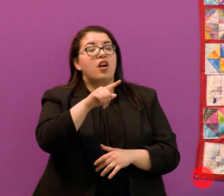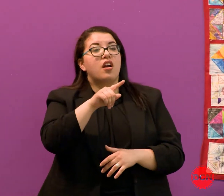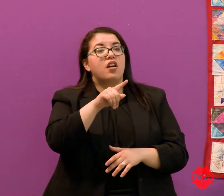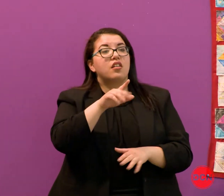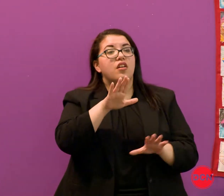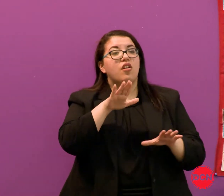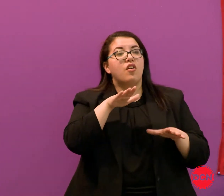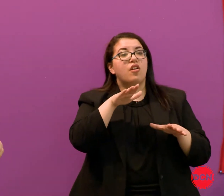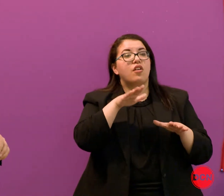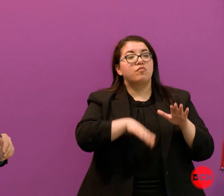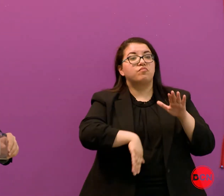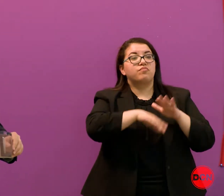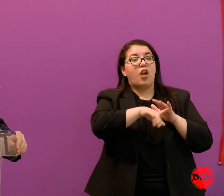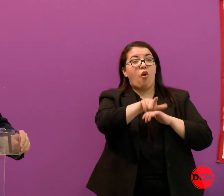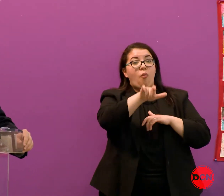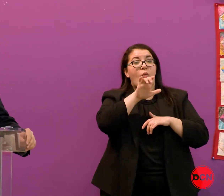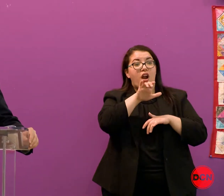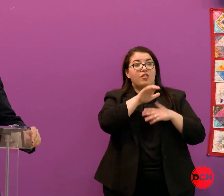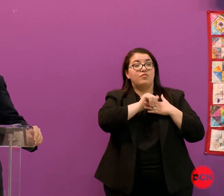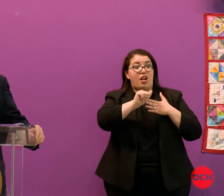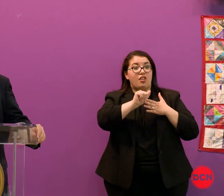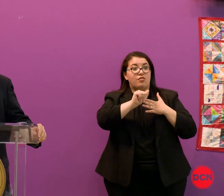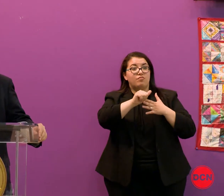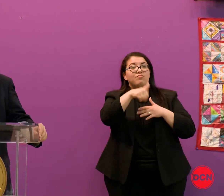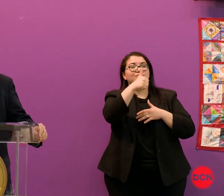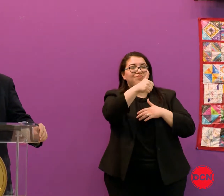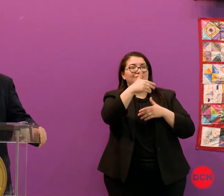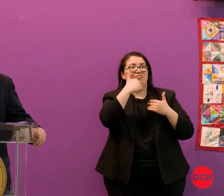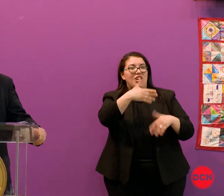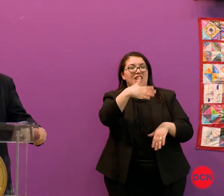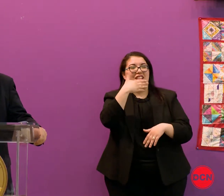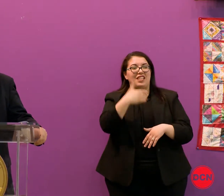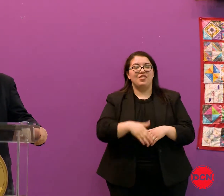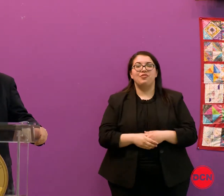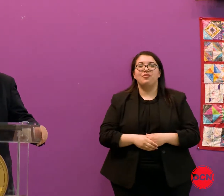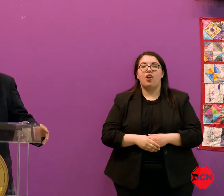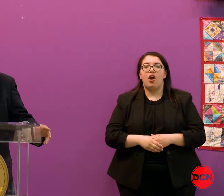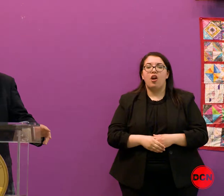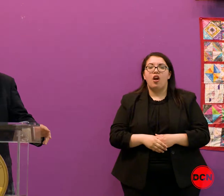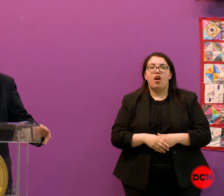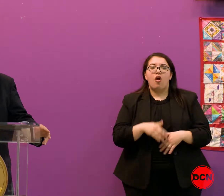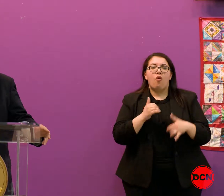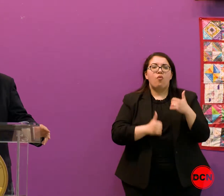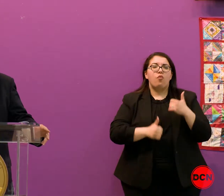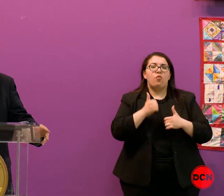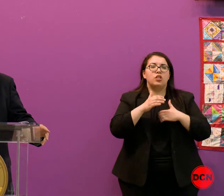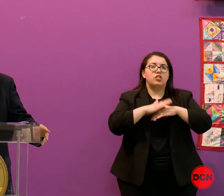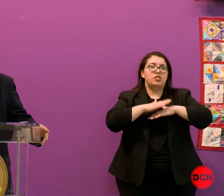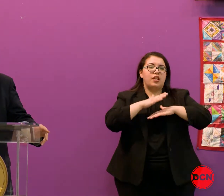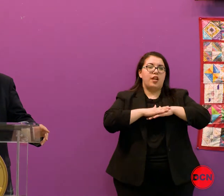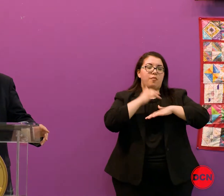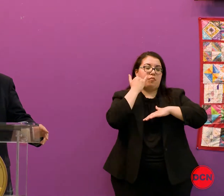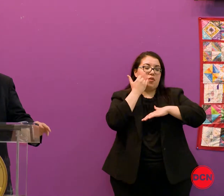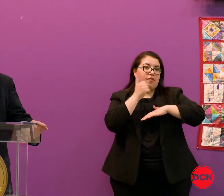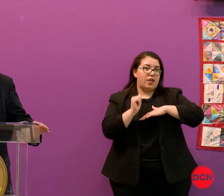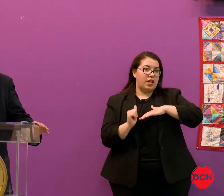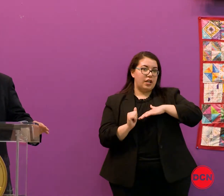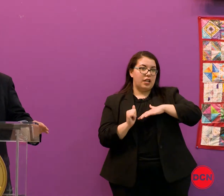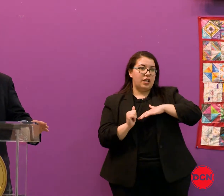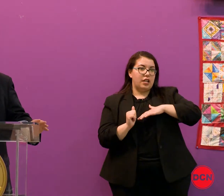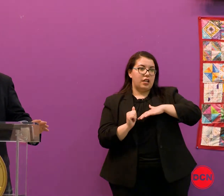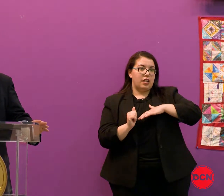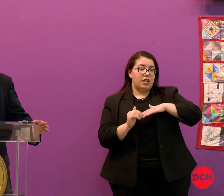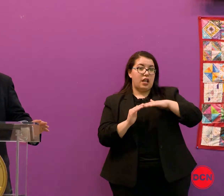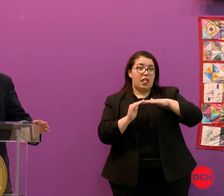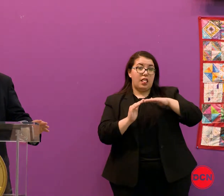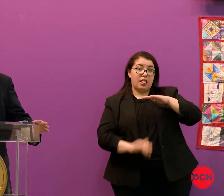dot, right? 100 on the dot. Okay, Absolutely. Great. And which table, did any tables go lower